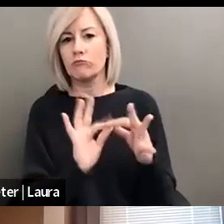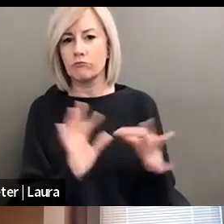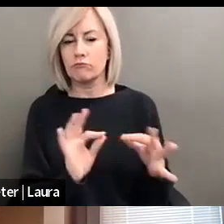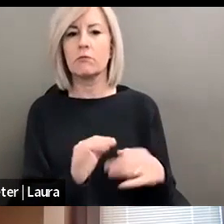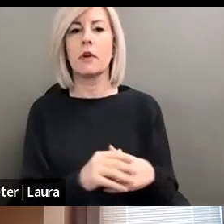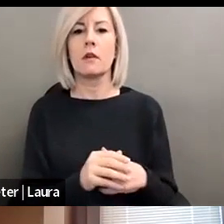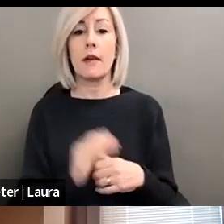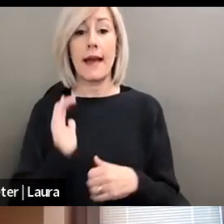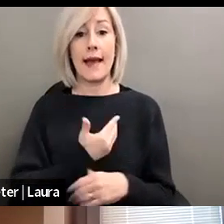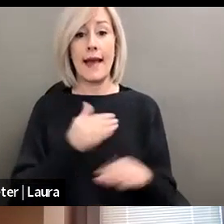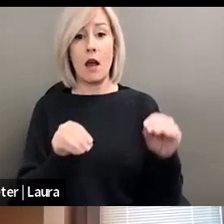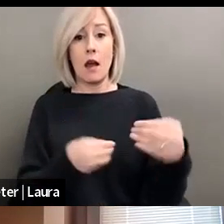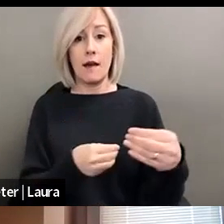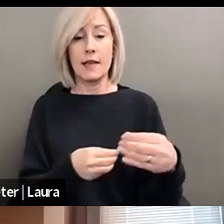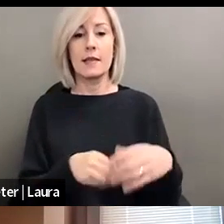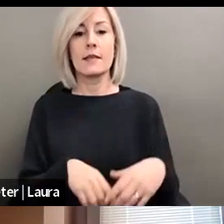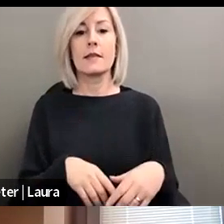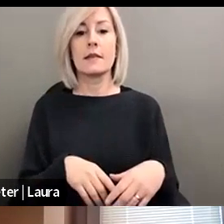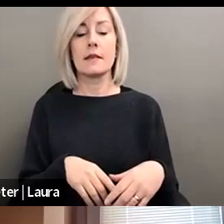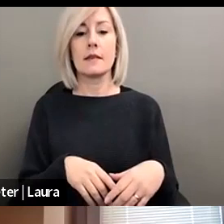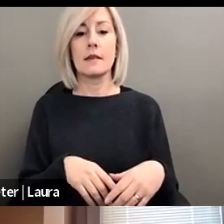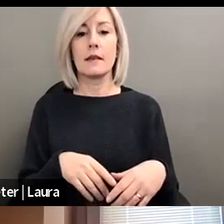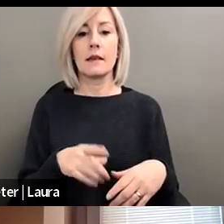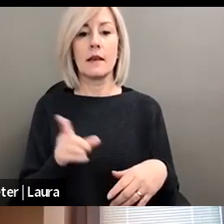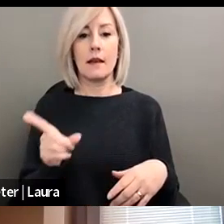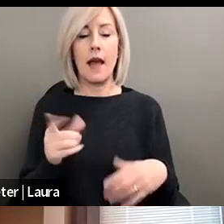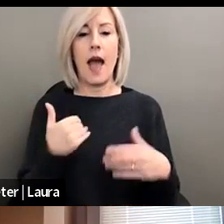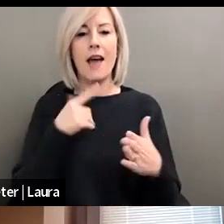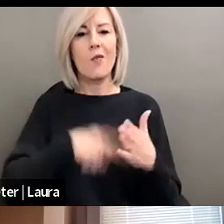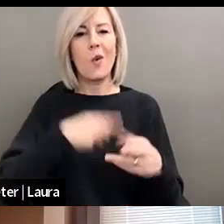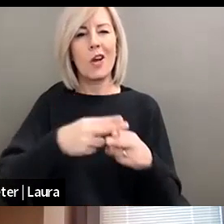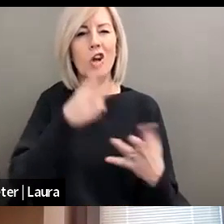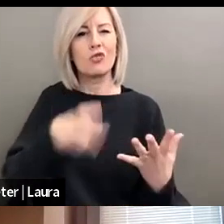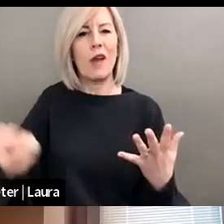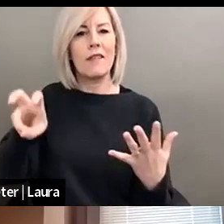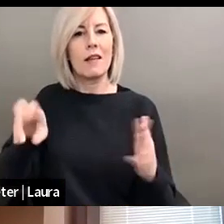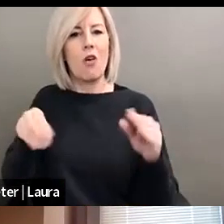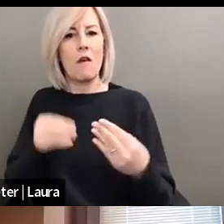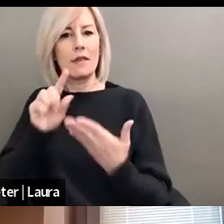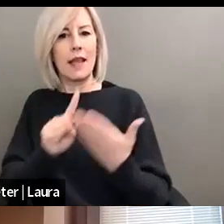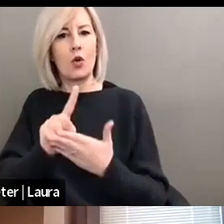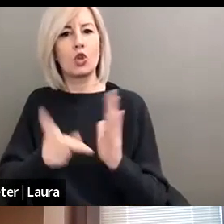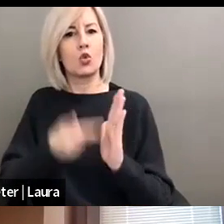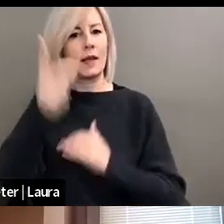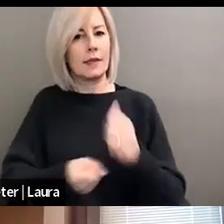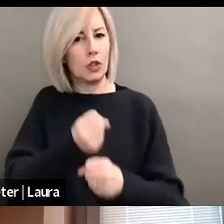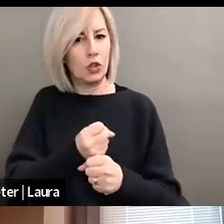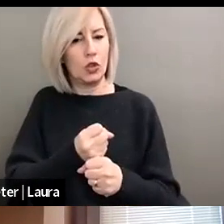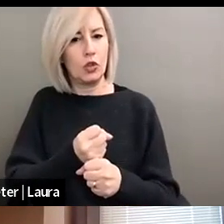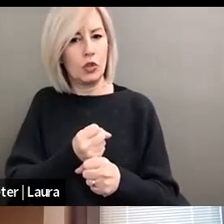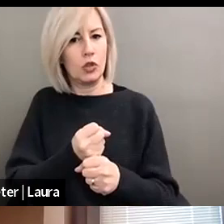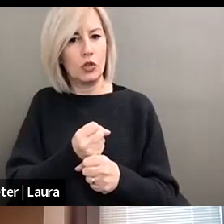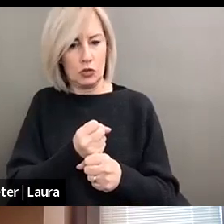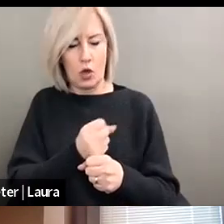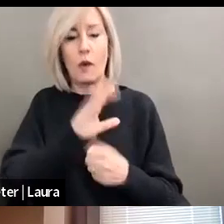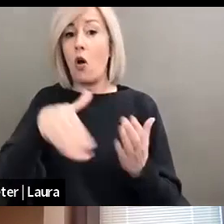Our office and Grassley's office as well holds what we call traveling office hours at least twice a year. So we hold them in all